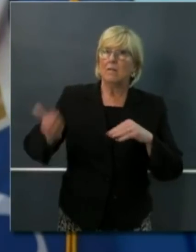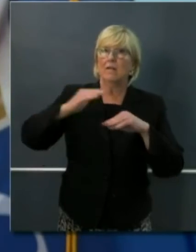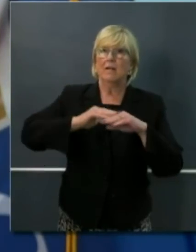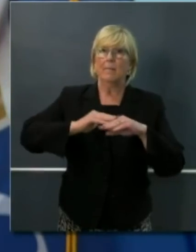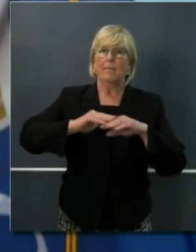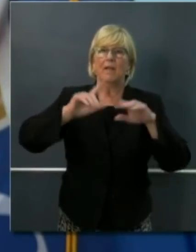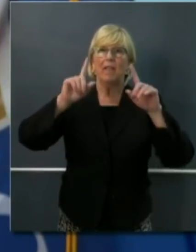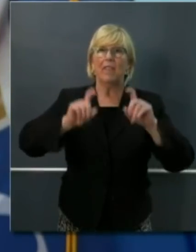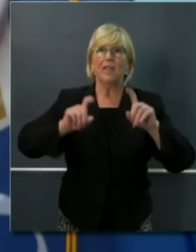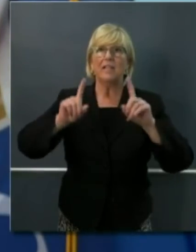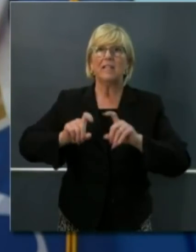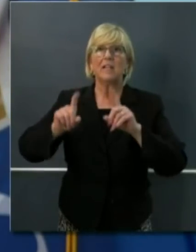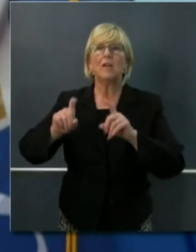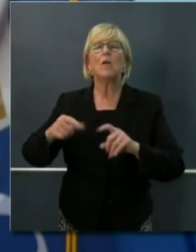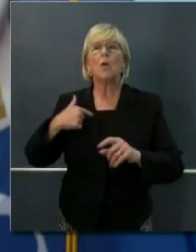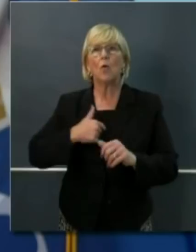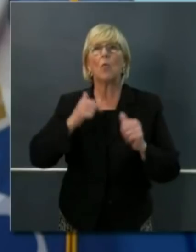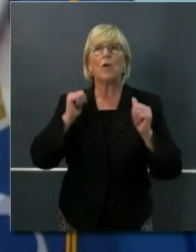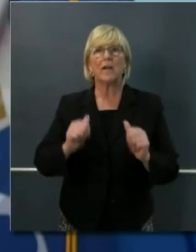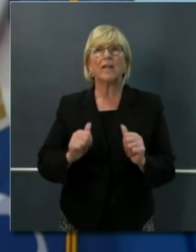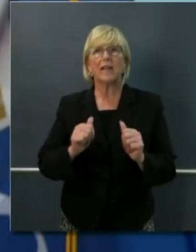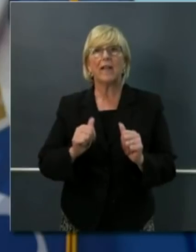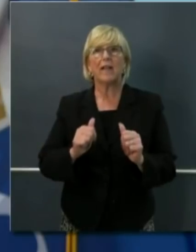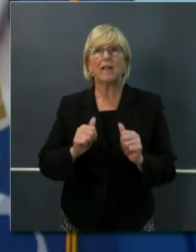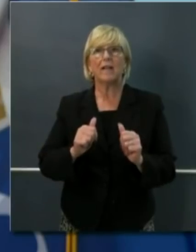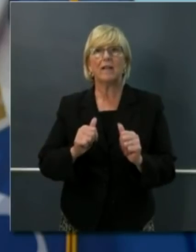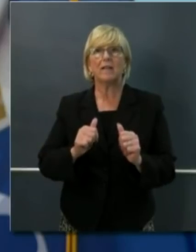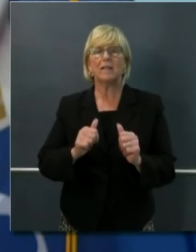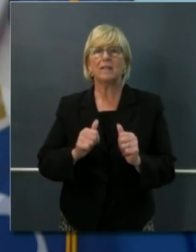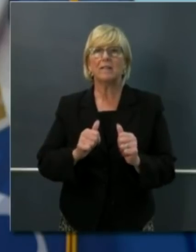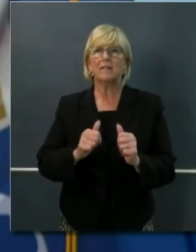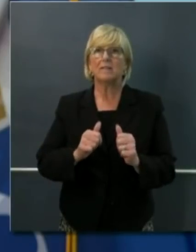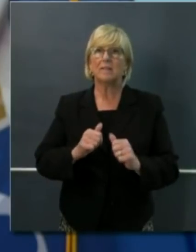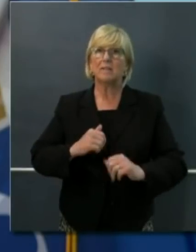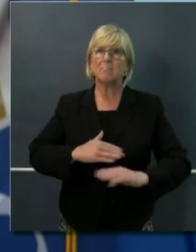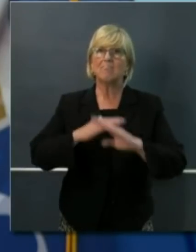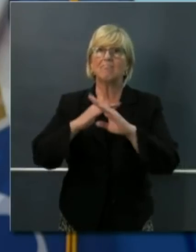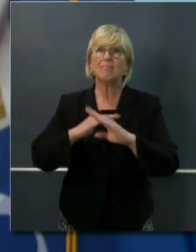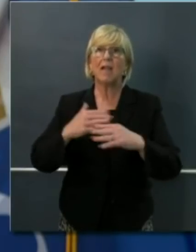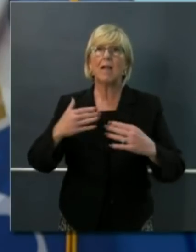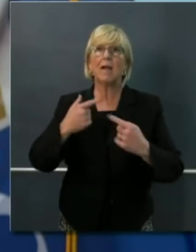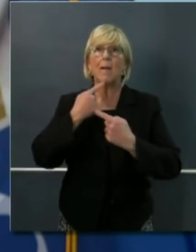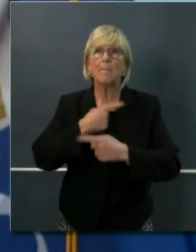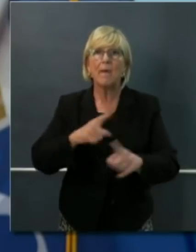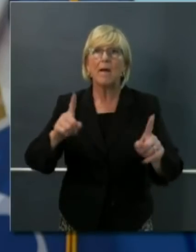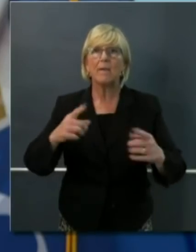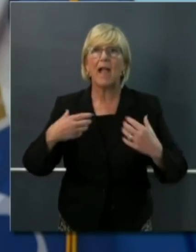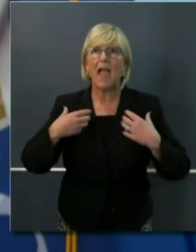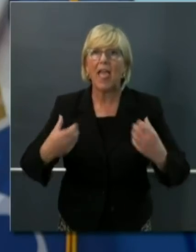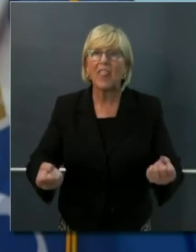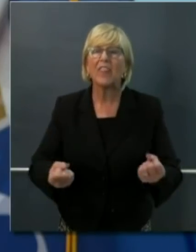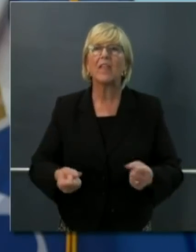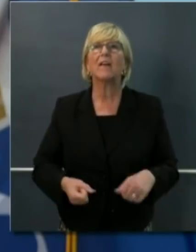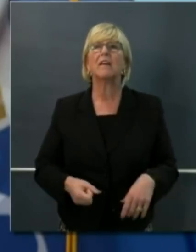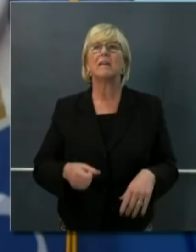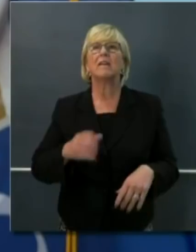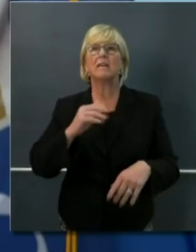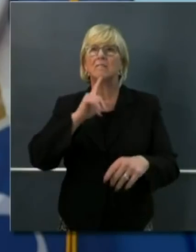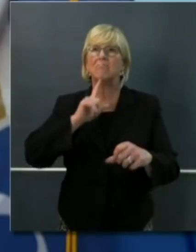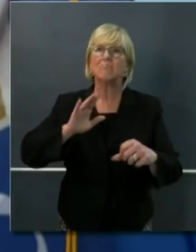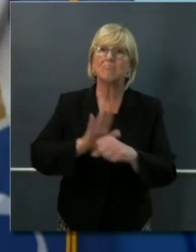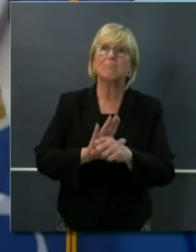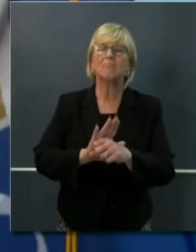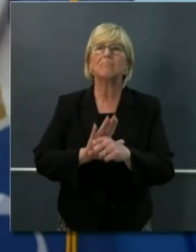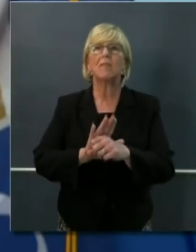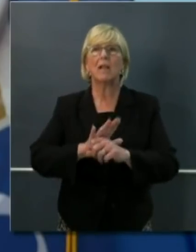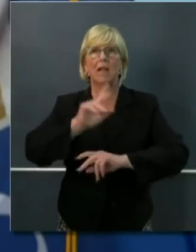testing so that we can, with confidence, preserve public health and preserve public assurance